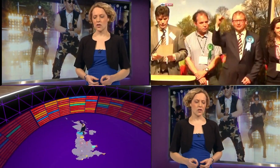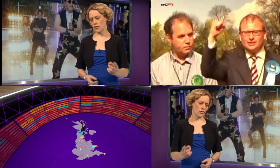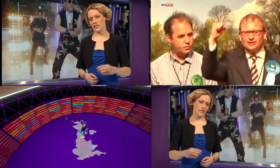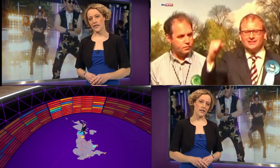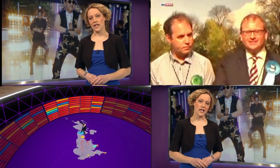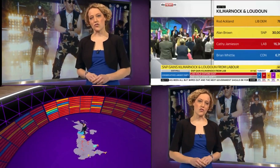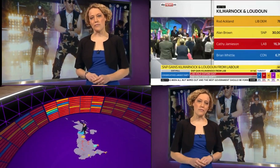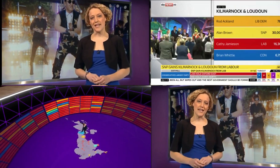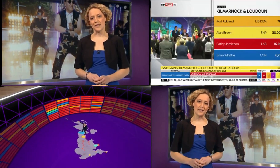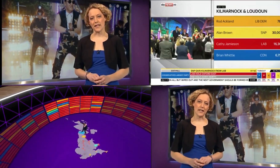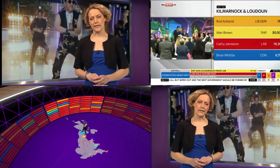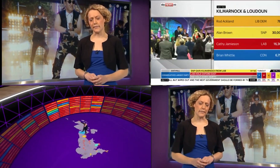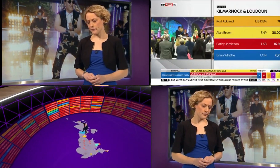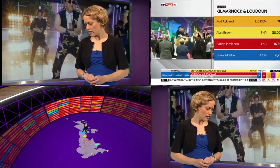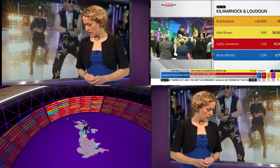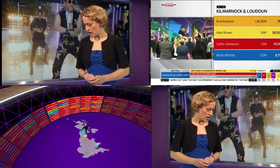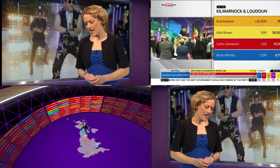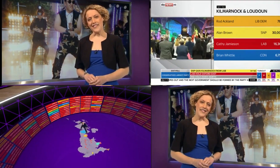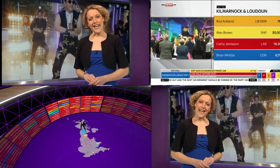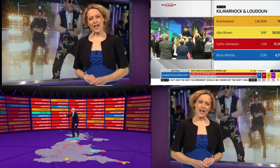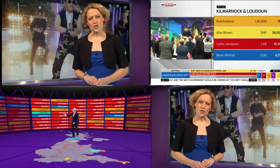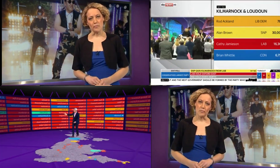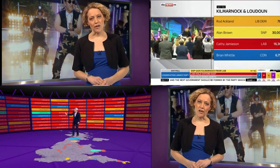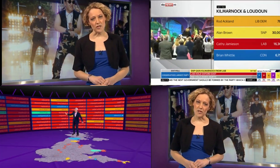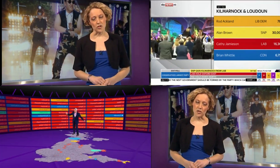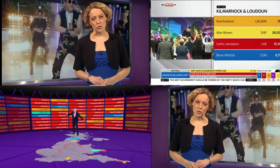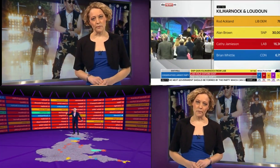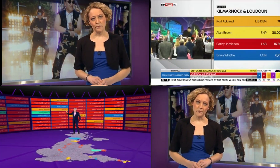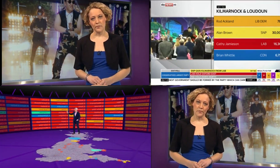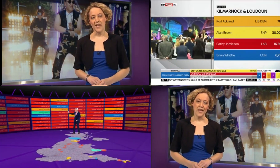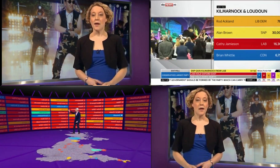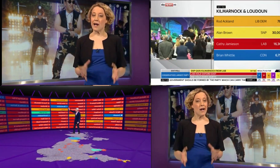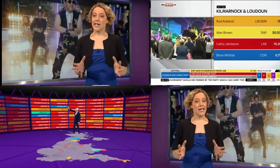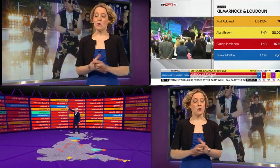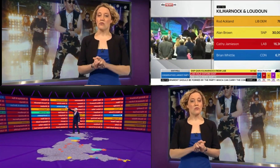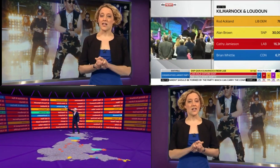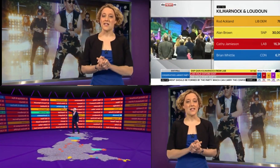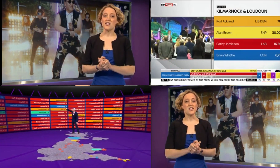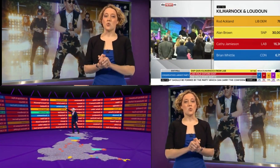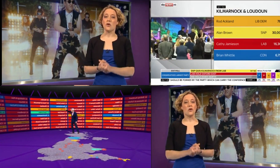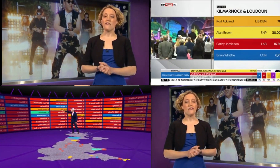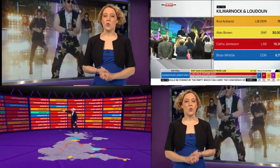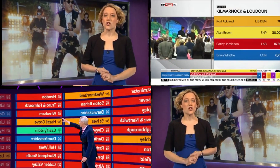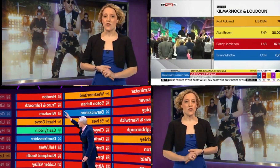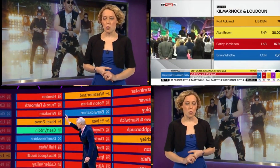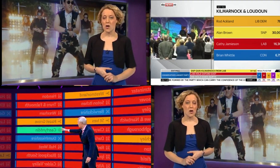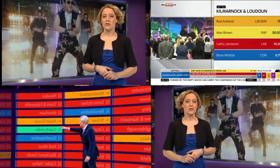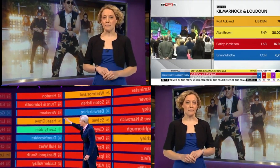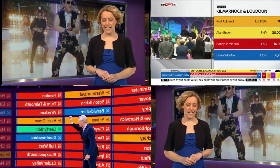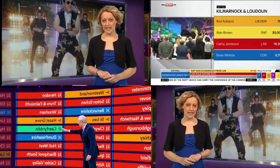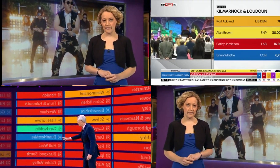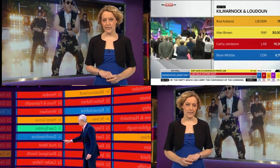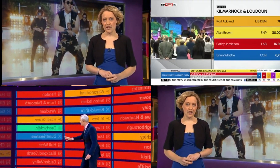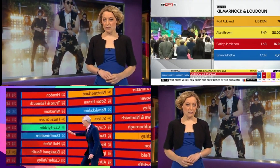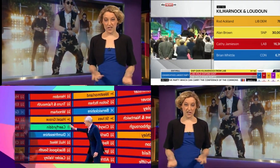20,000. That is first blood in what's expected to be a gushing artery for the SNP this evening. The SNP